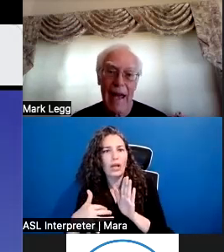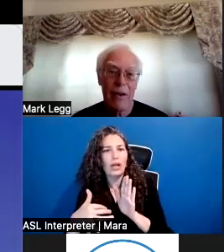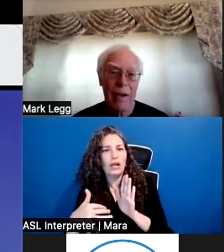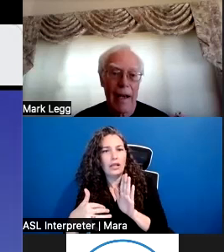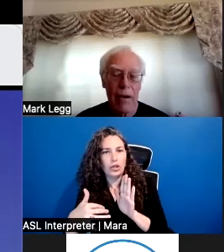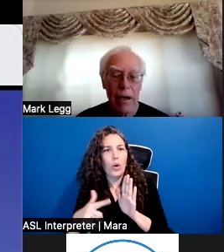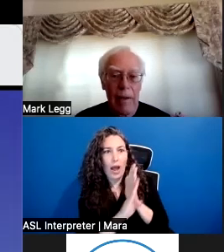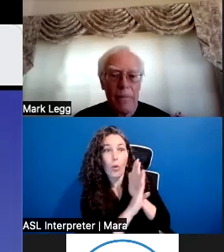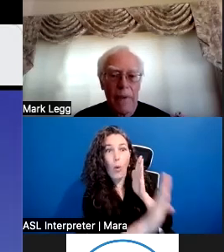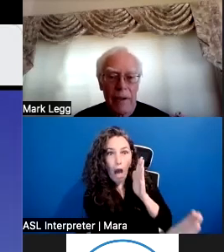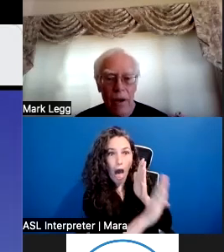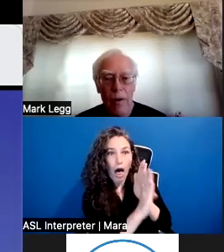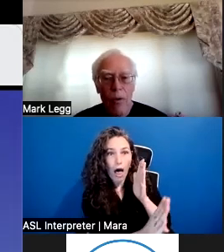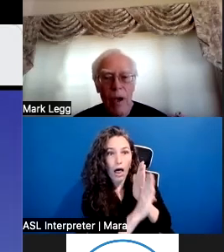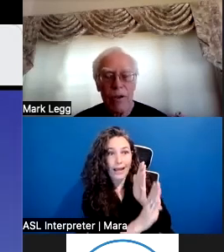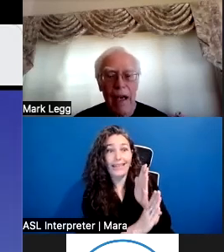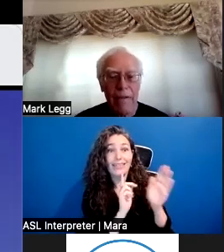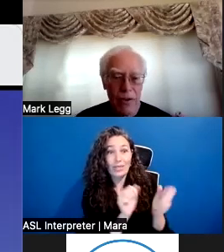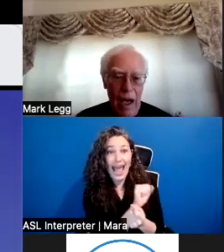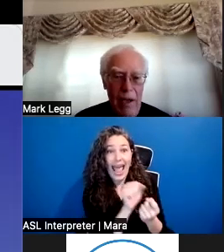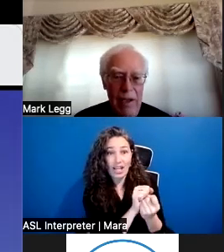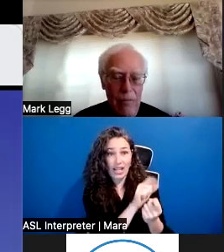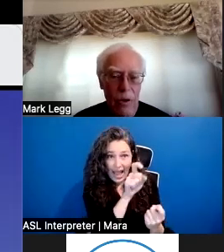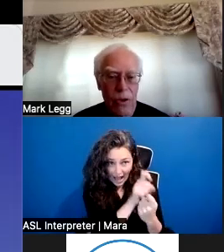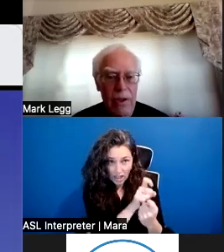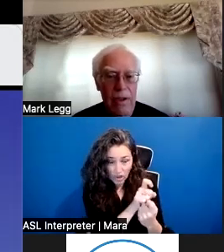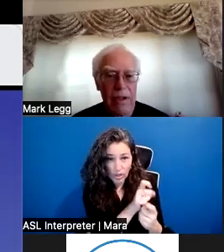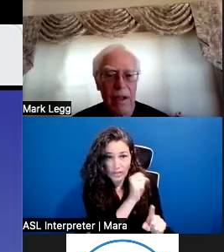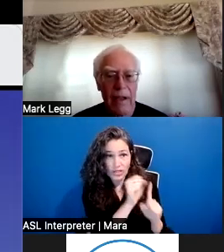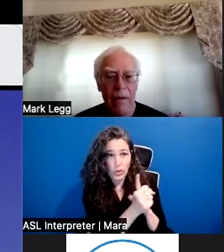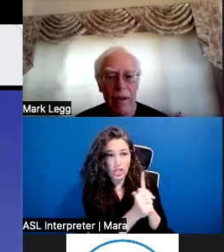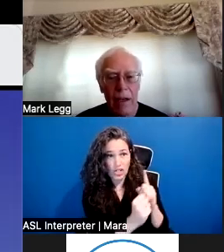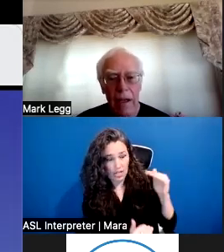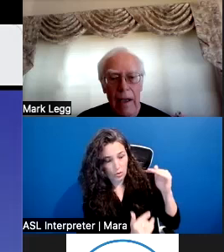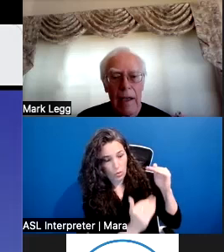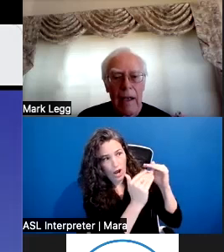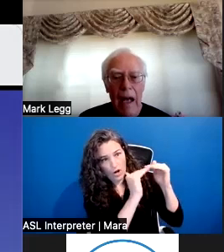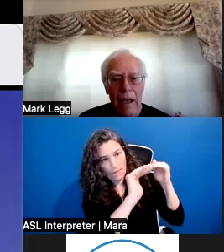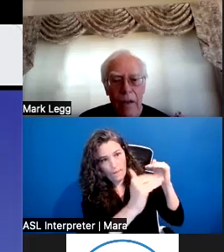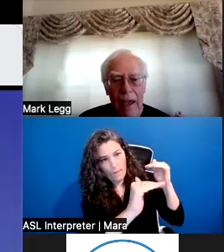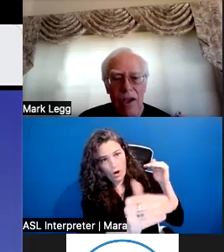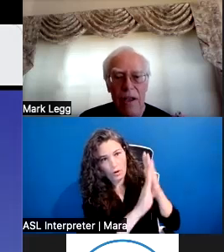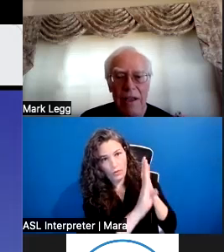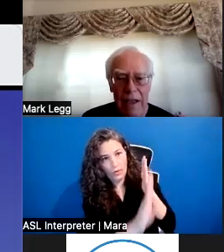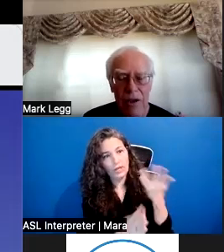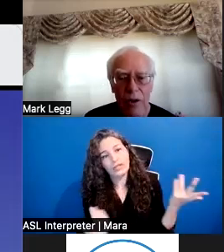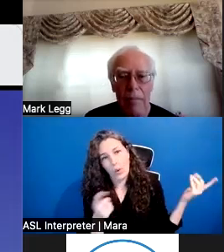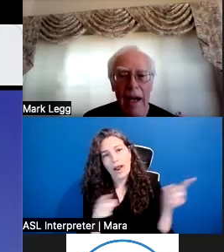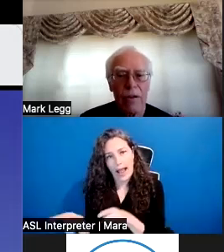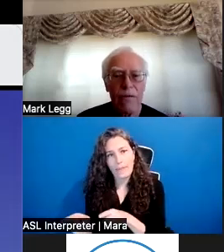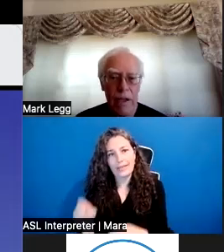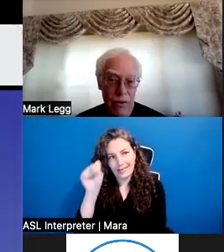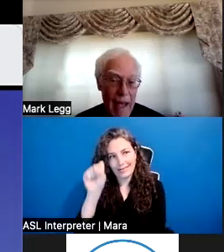that's an accurate account. So we do have tsunamis from local sources in Southern California. Now, the other thing is you can see these are